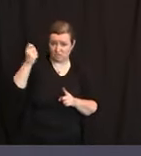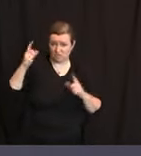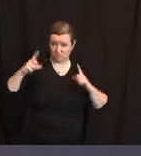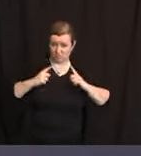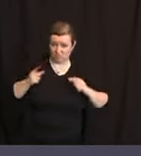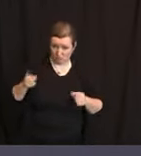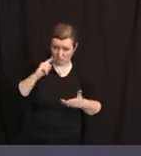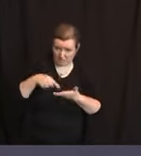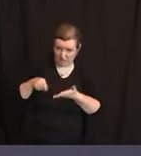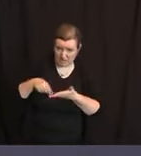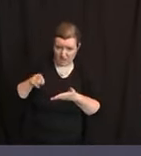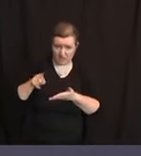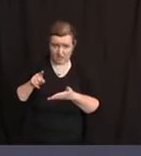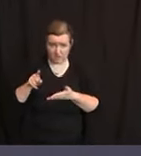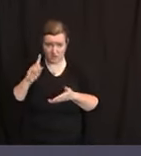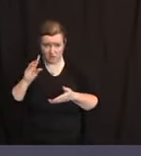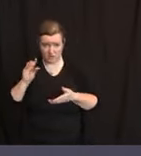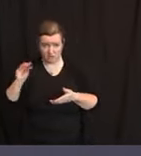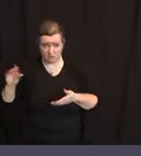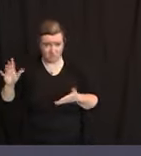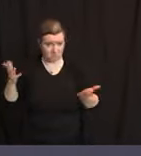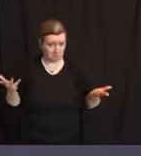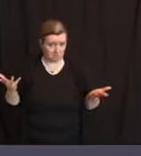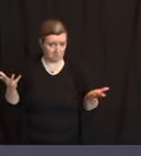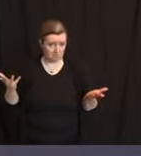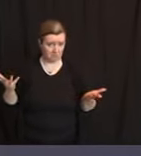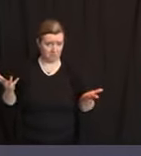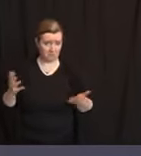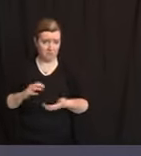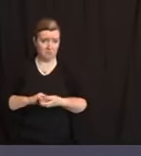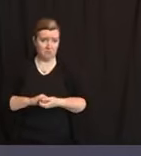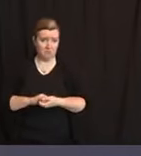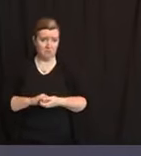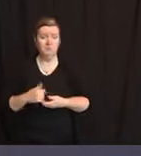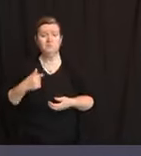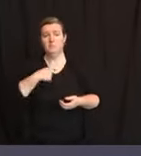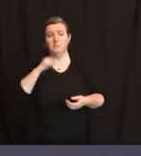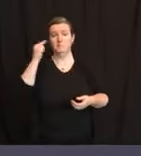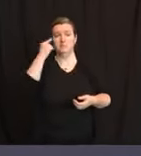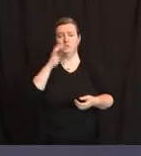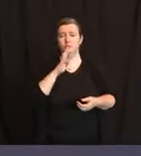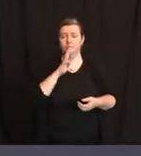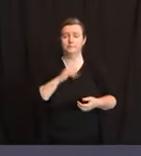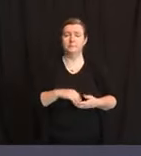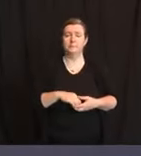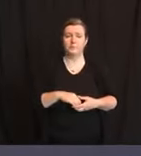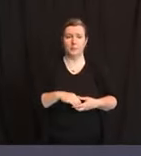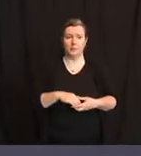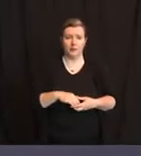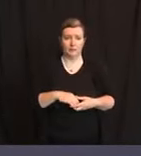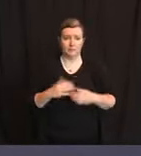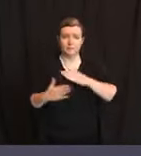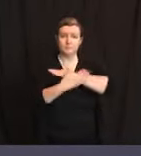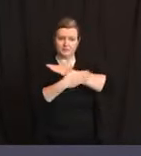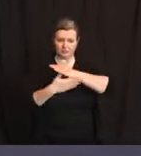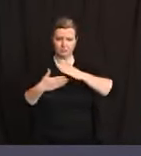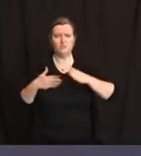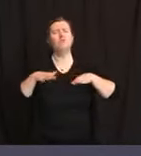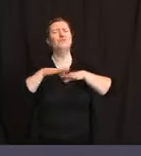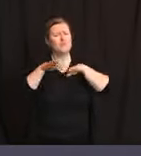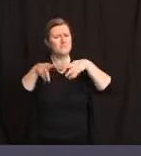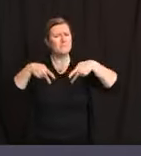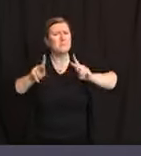I'll start, and I don't know whether or not you may want to weigh in from a health standpoint. There will be swimming at beaches. I don't know of